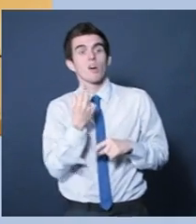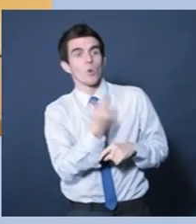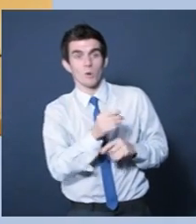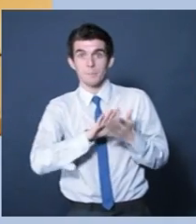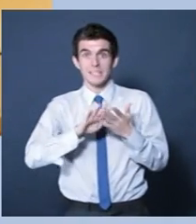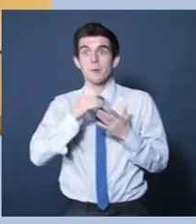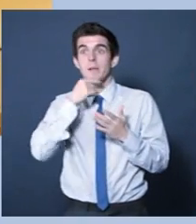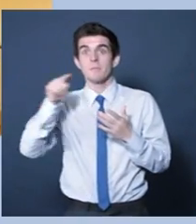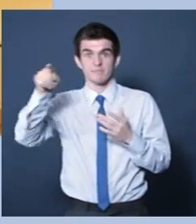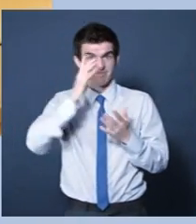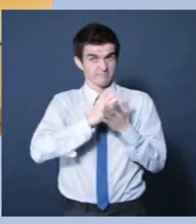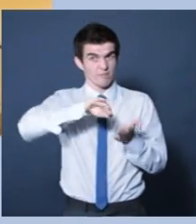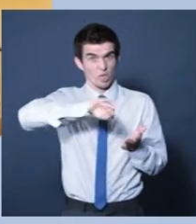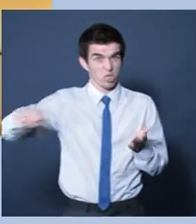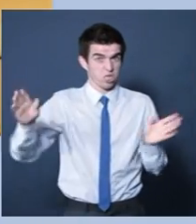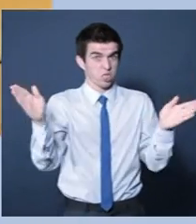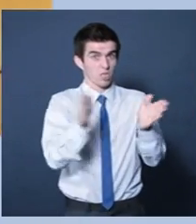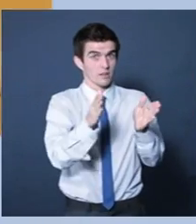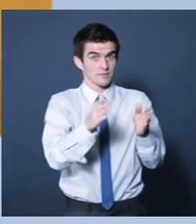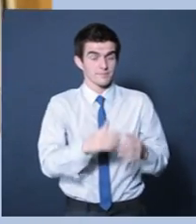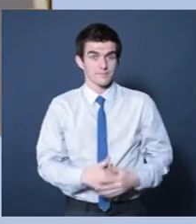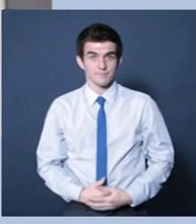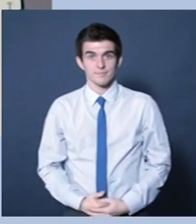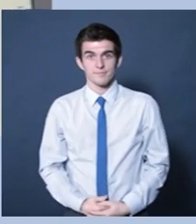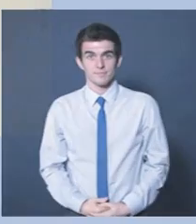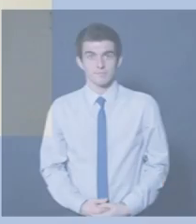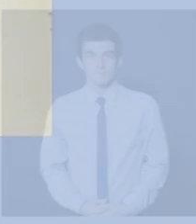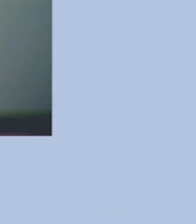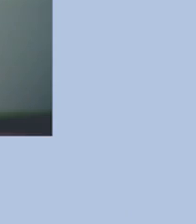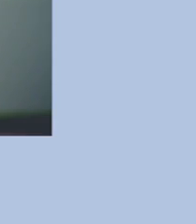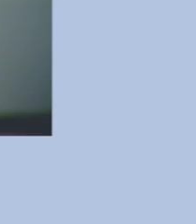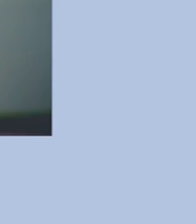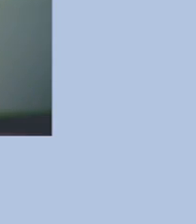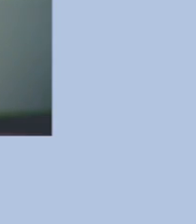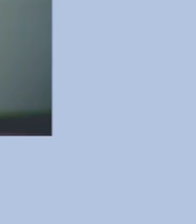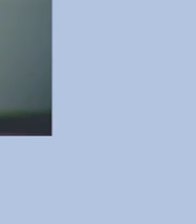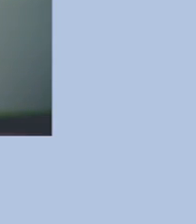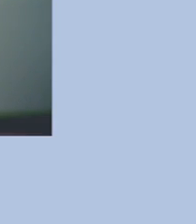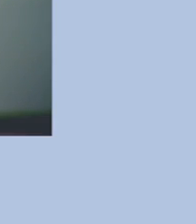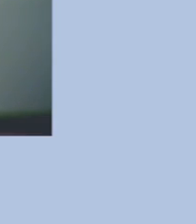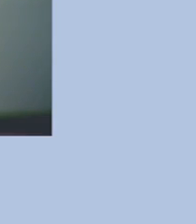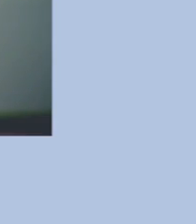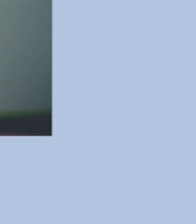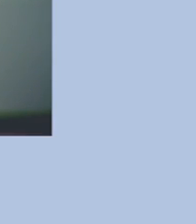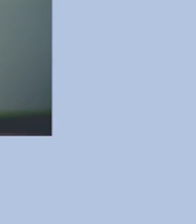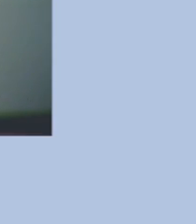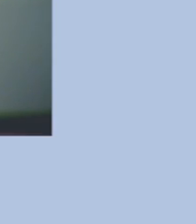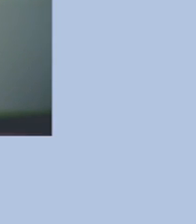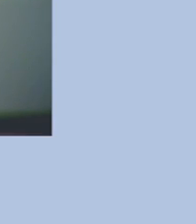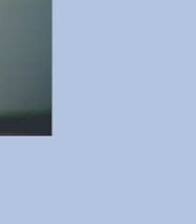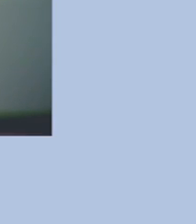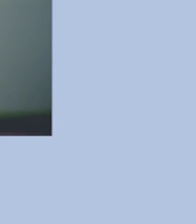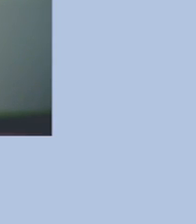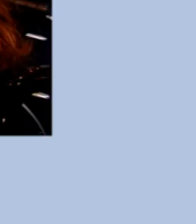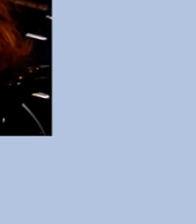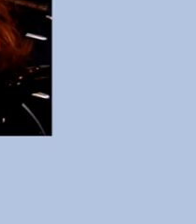in this particular direction, then the world opens up for people. If you make it in this direction, well, maybe you're excluding a